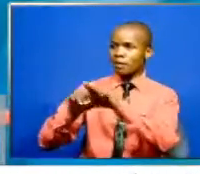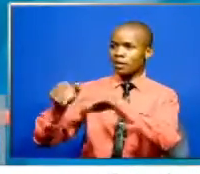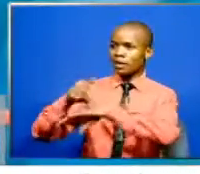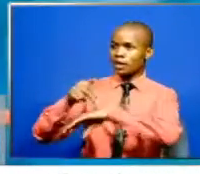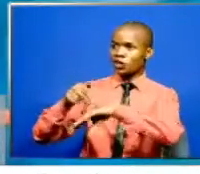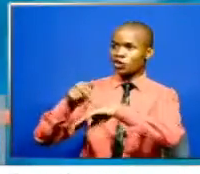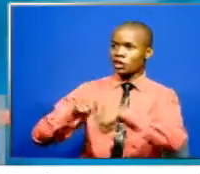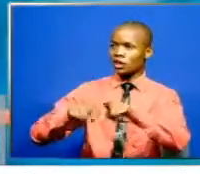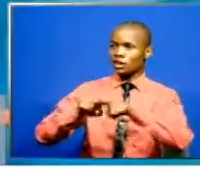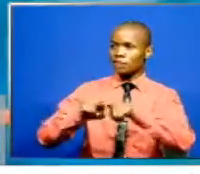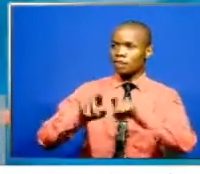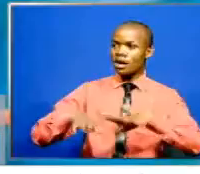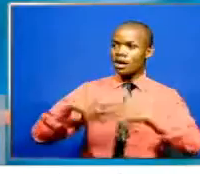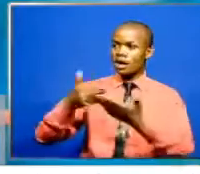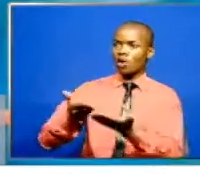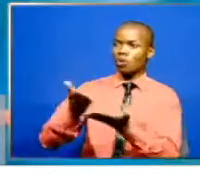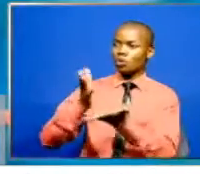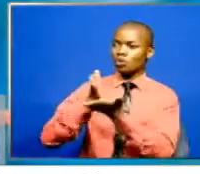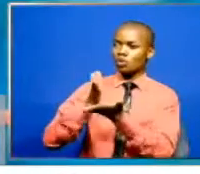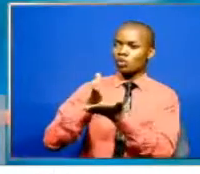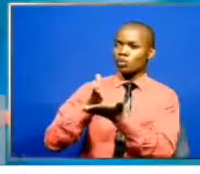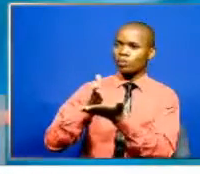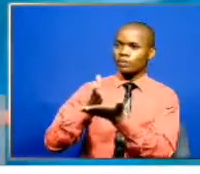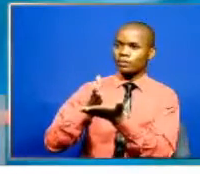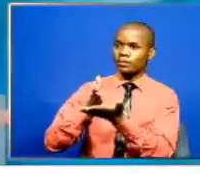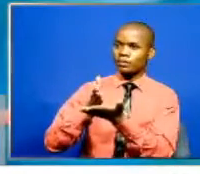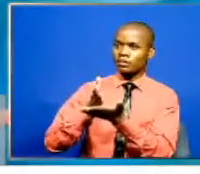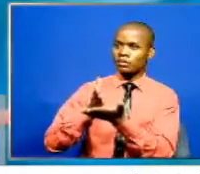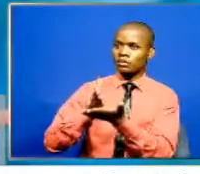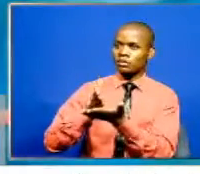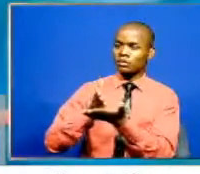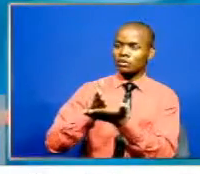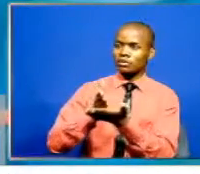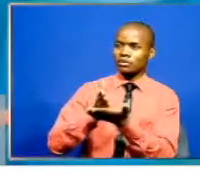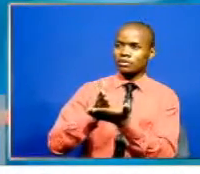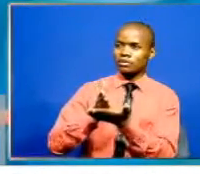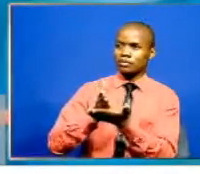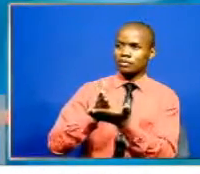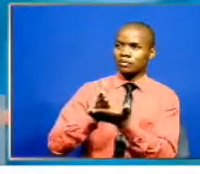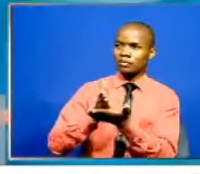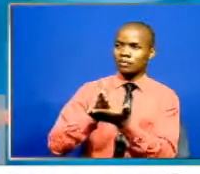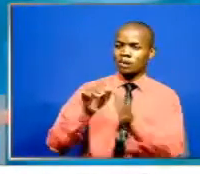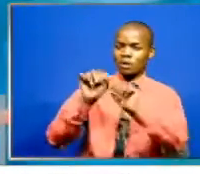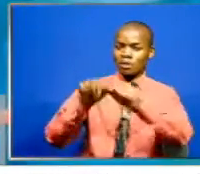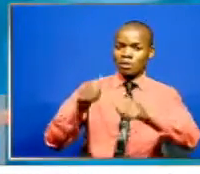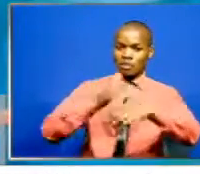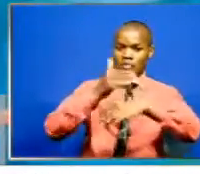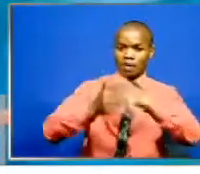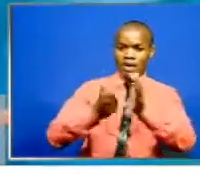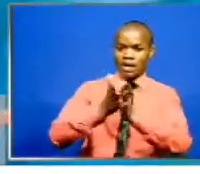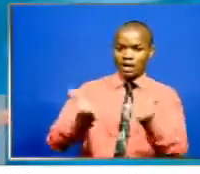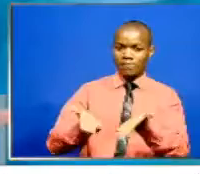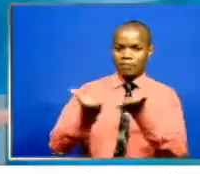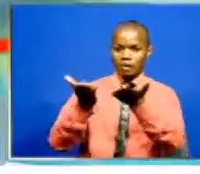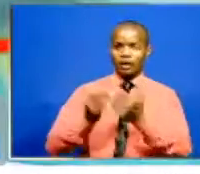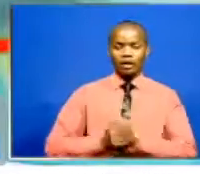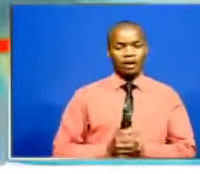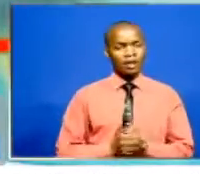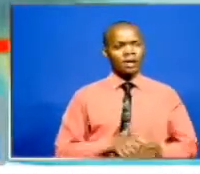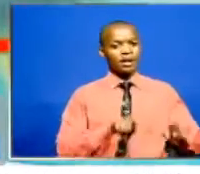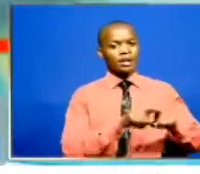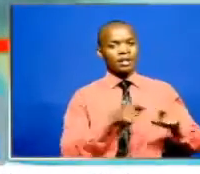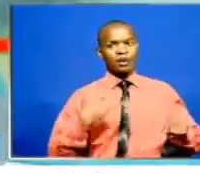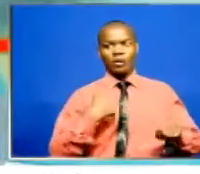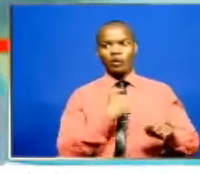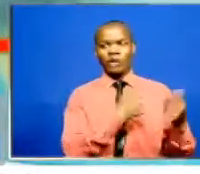will really in a swift manner really move onto the implementation. Indeed, and we are hoping for the